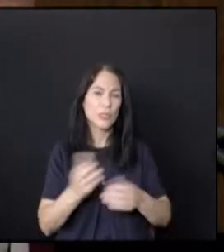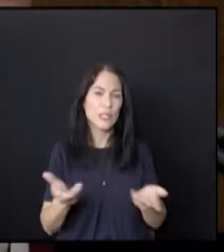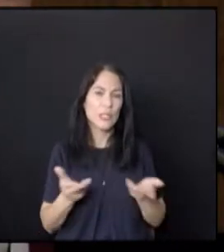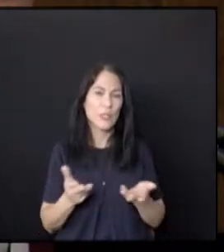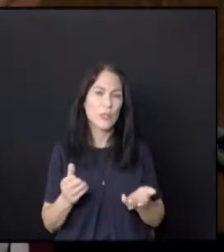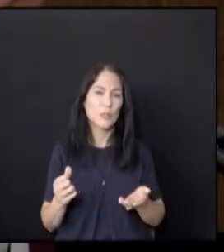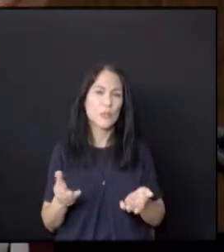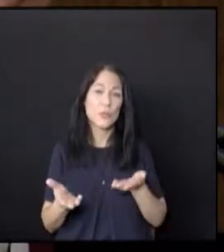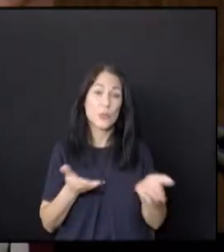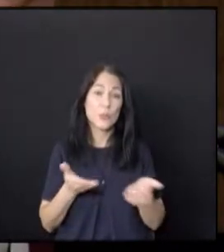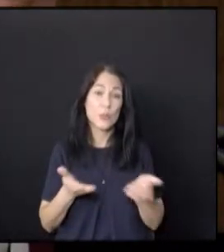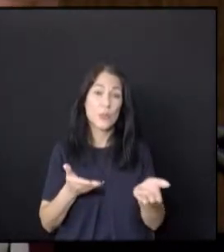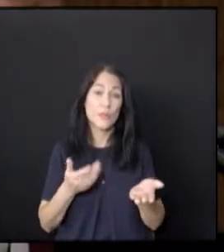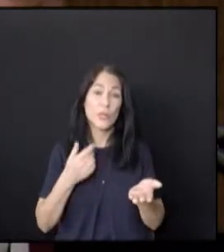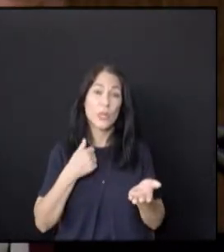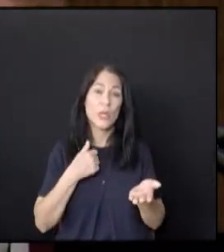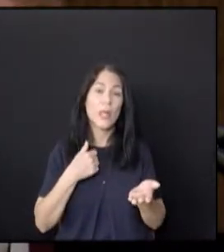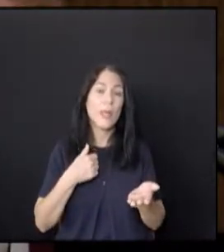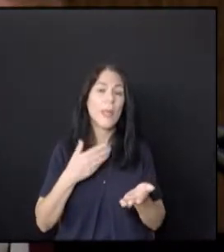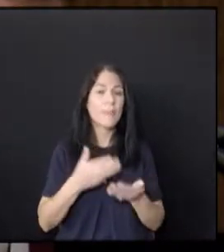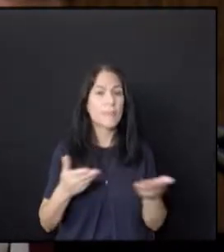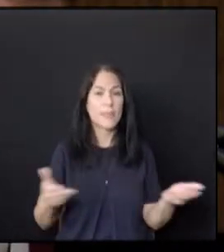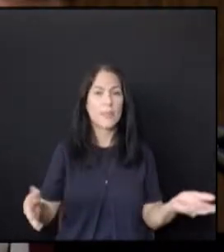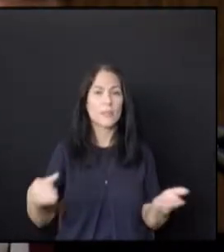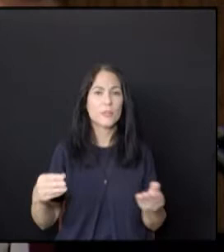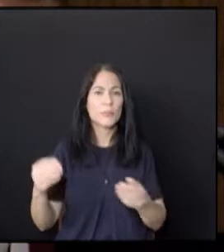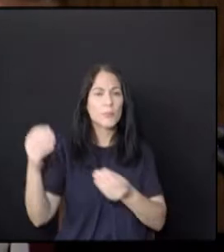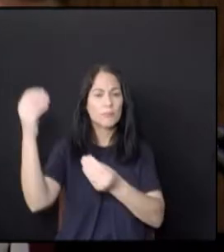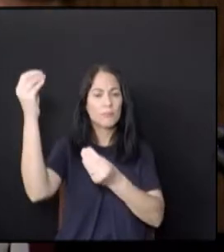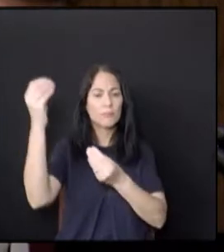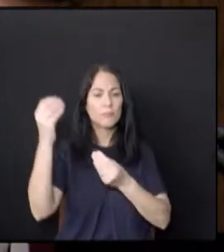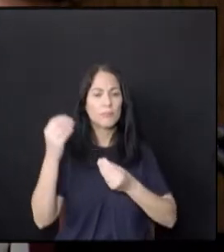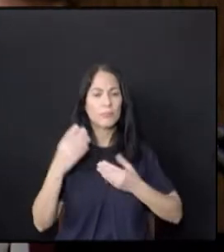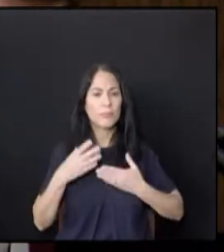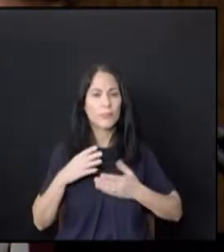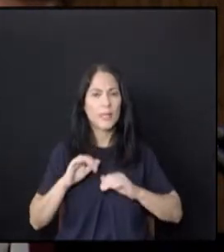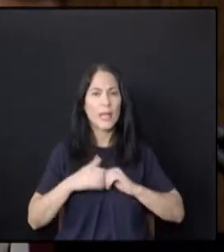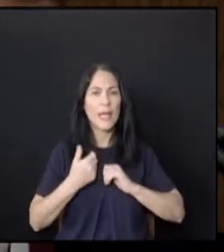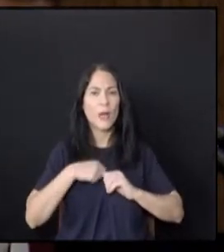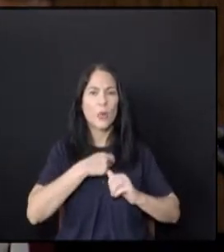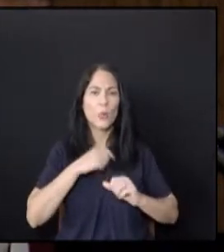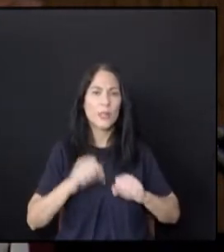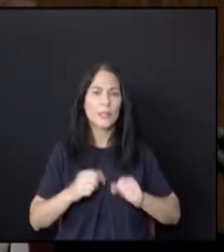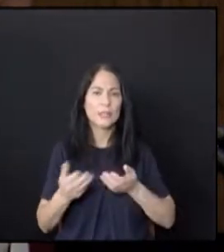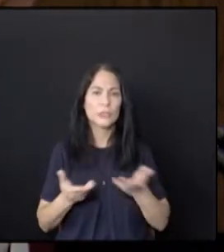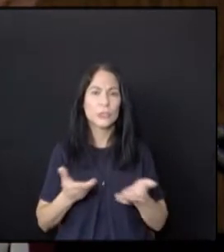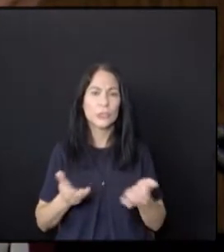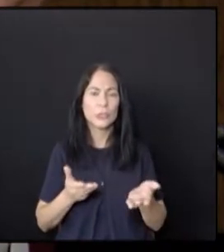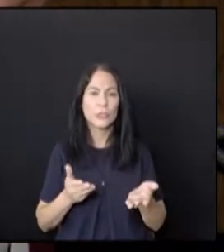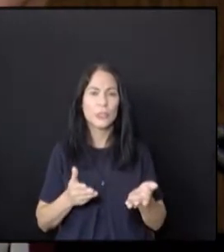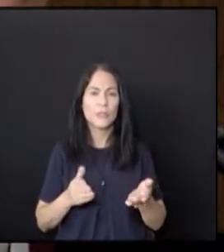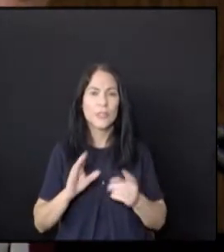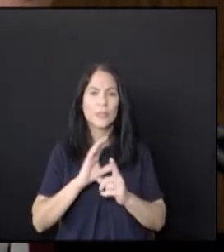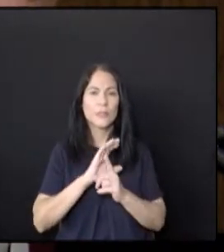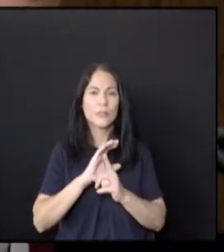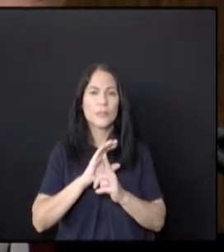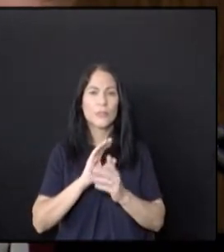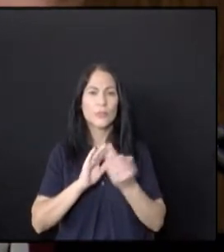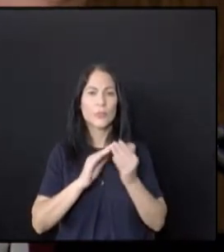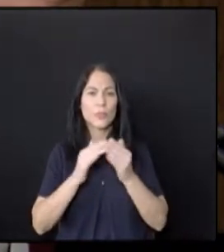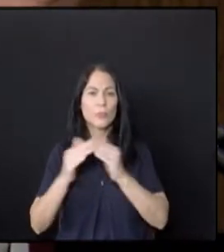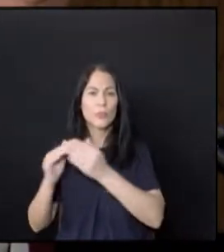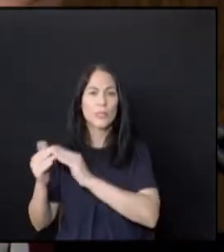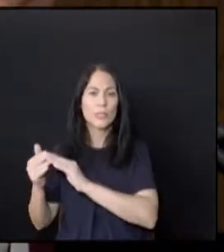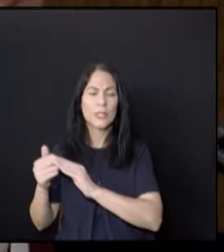getting things being poured in of how we can serve our local community. And so your giving